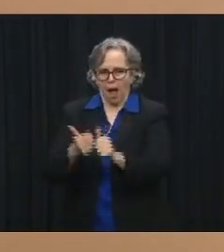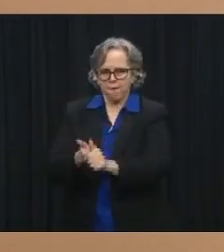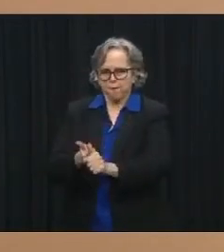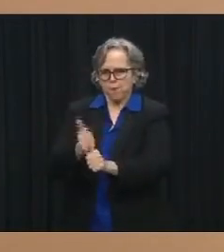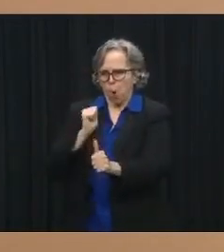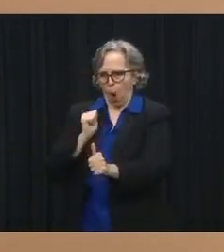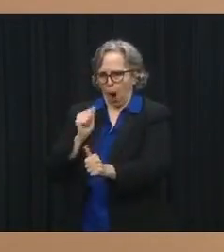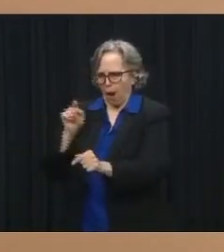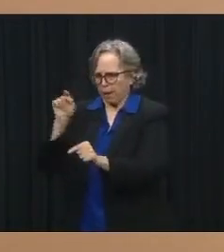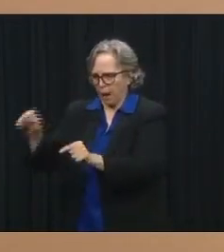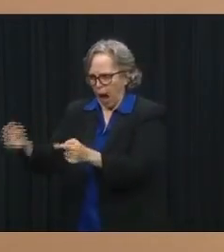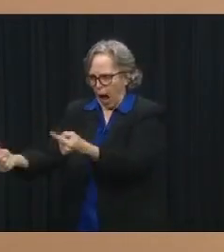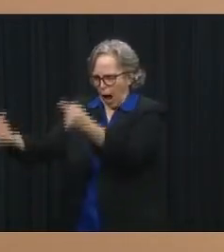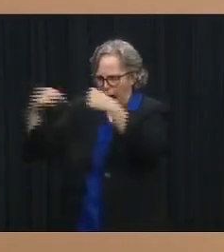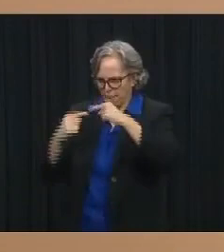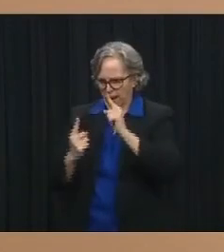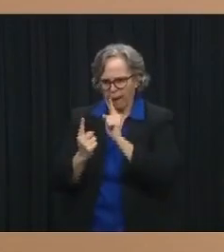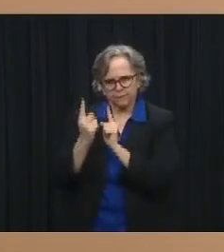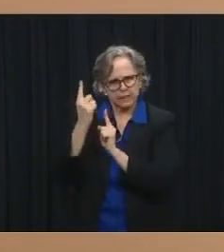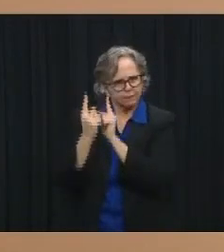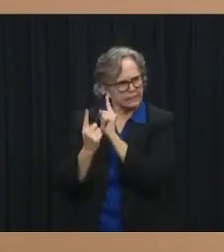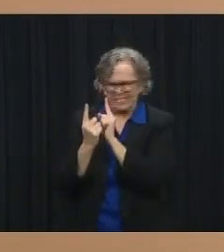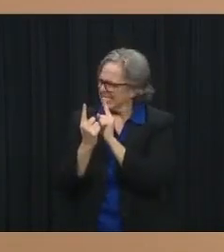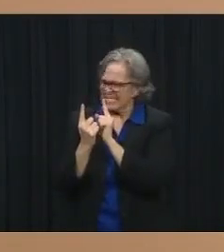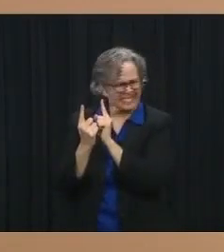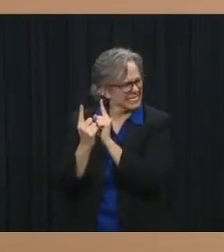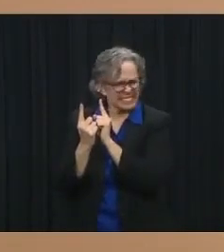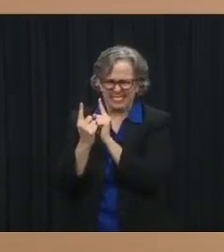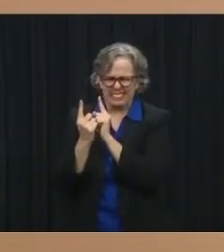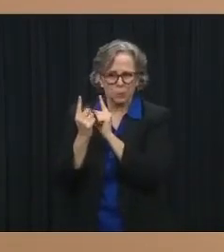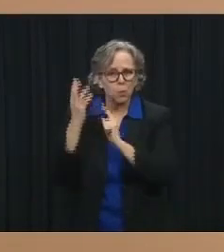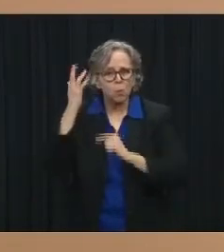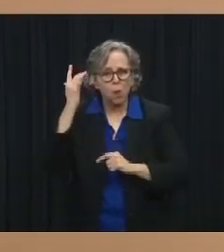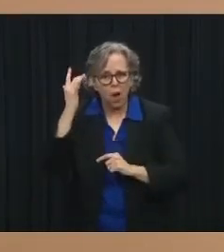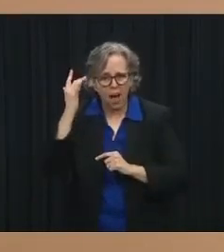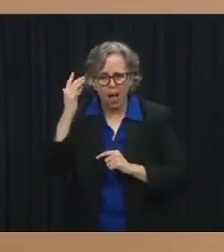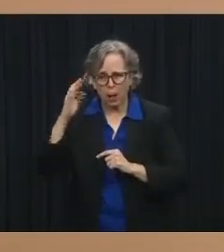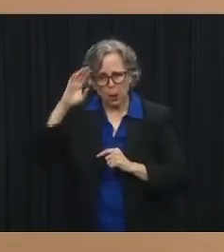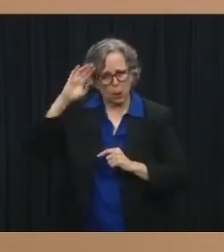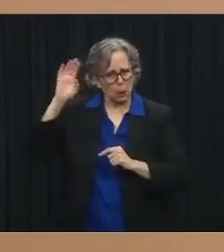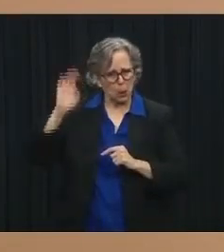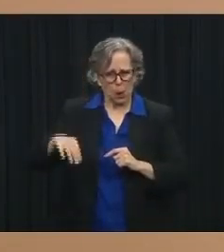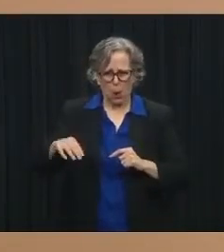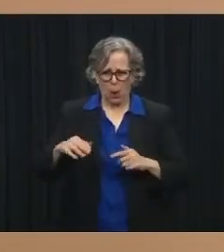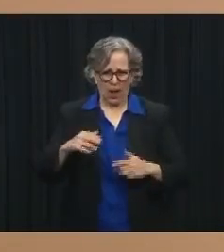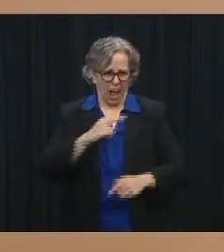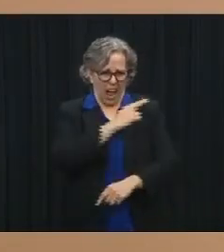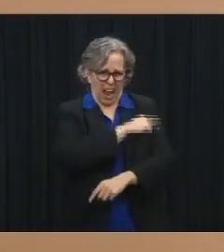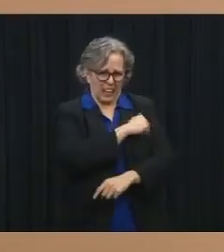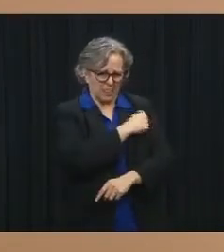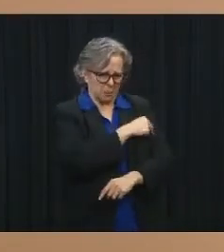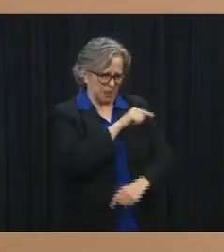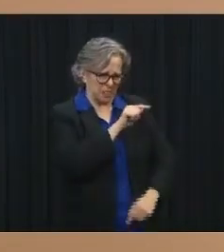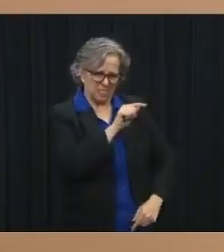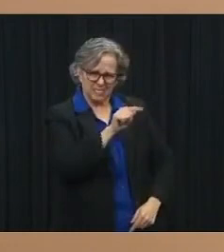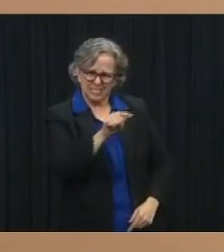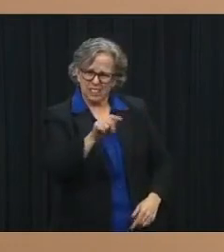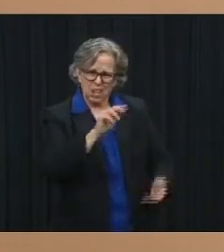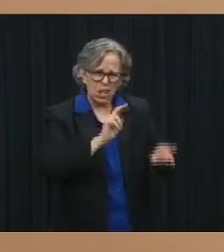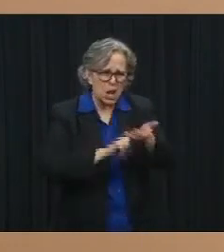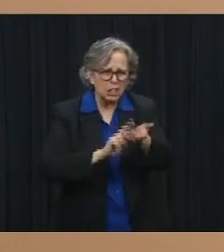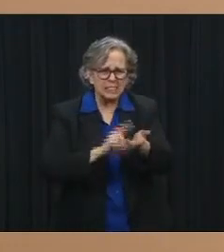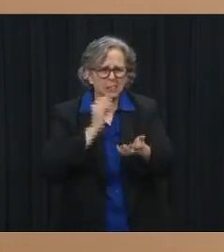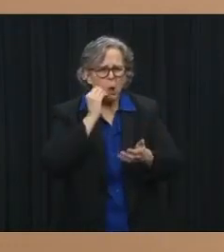now know that some of the greatest spread is coming in our nursing homes and hospitals and in our visits where